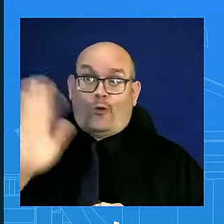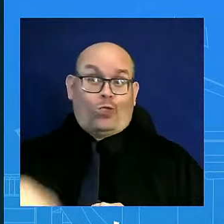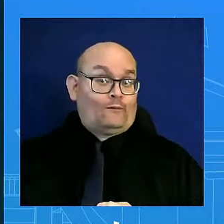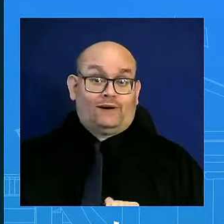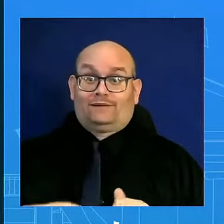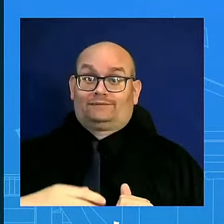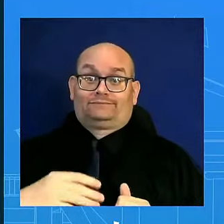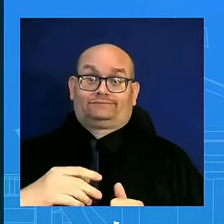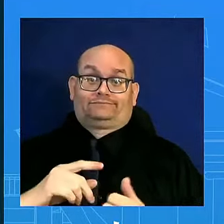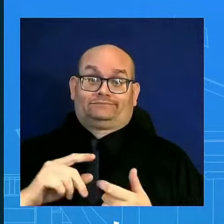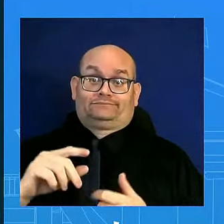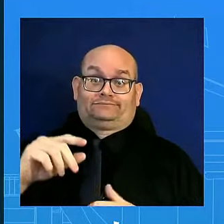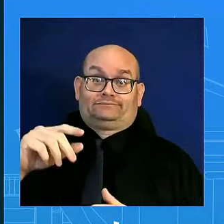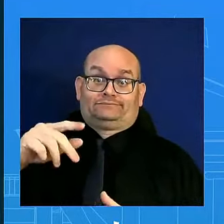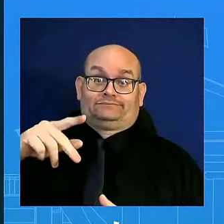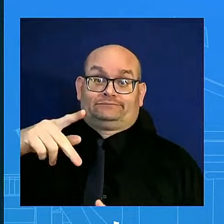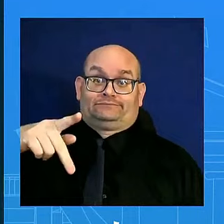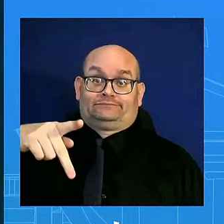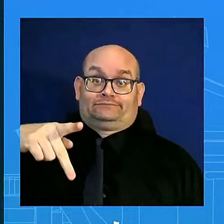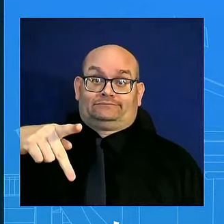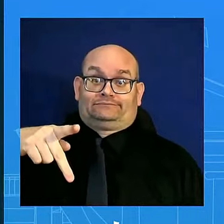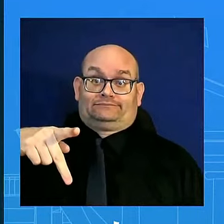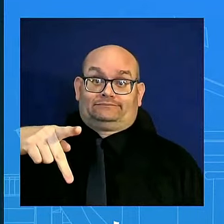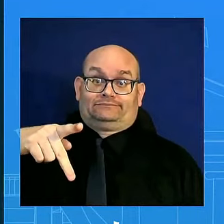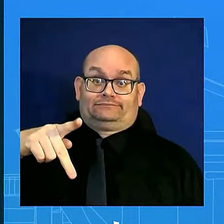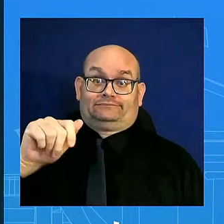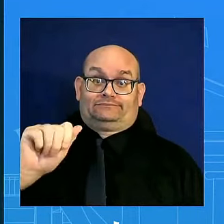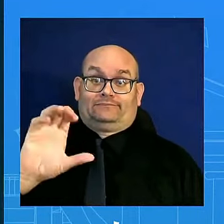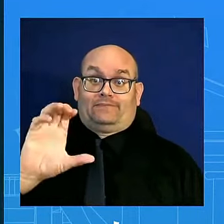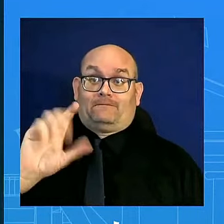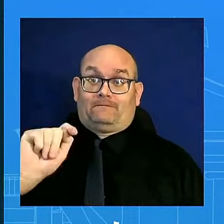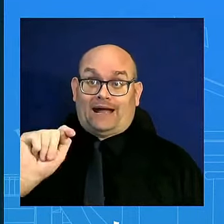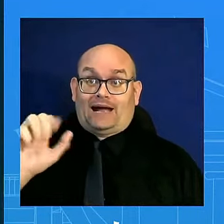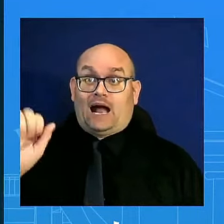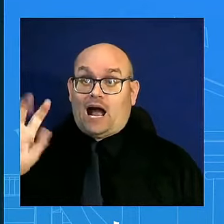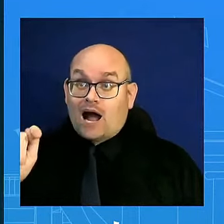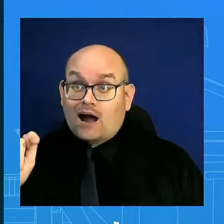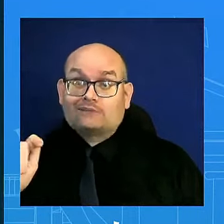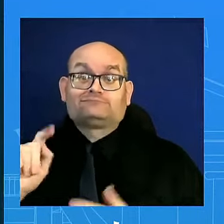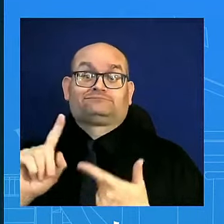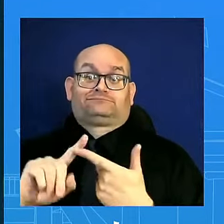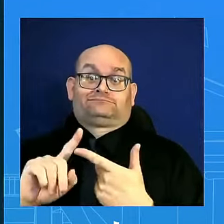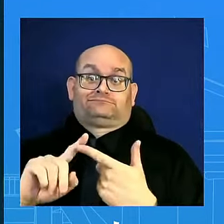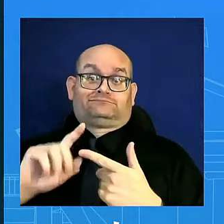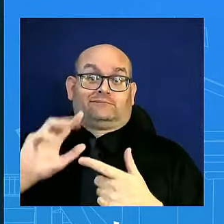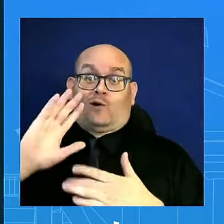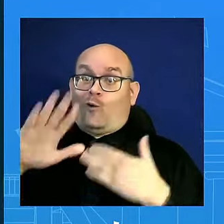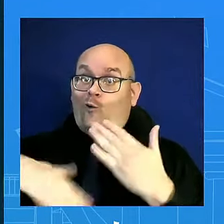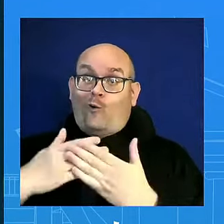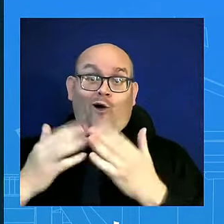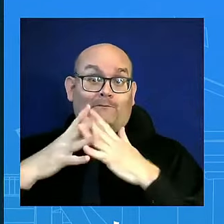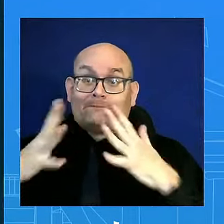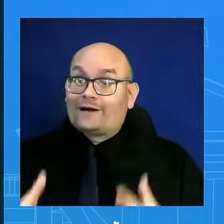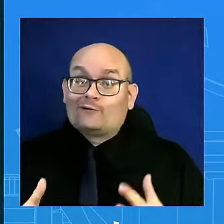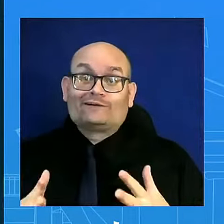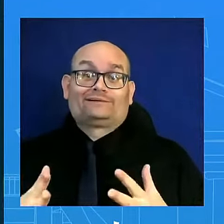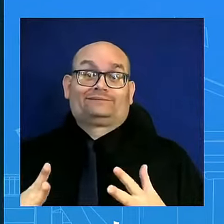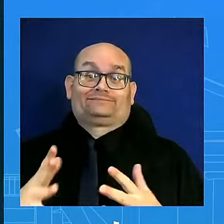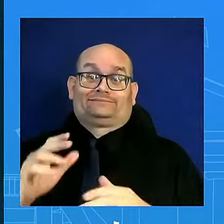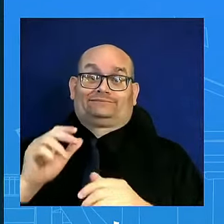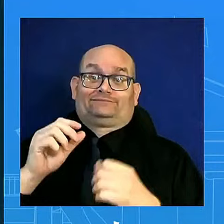Act, all of these important critical legislation, the American Rescue Plan, Inflation Reduction Act,